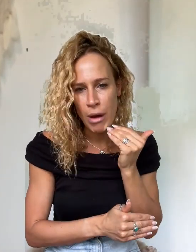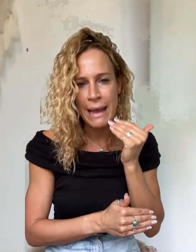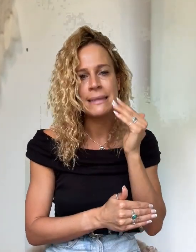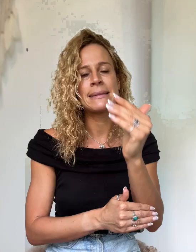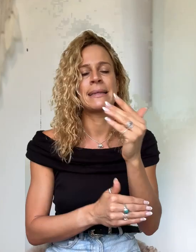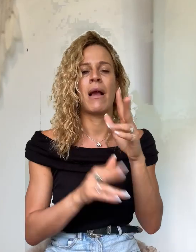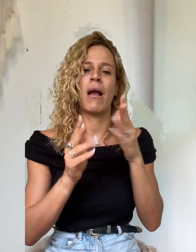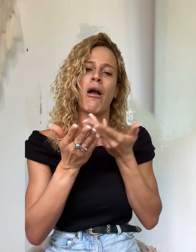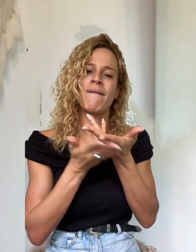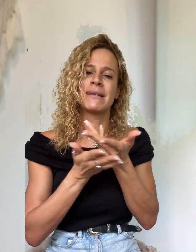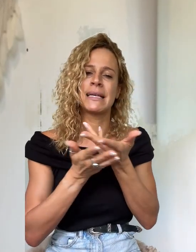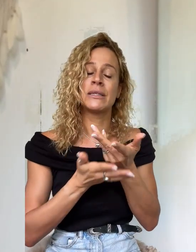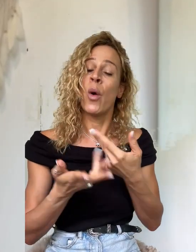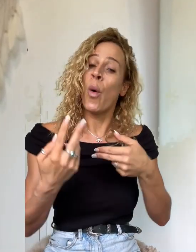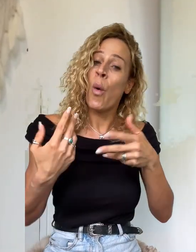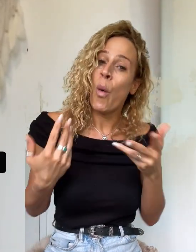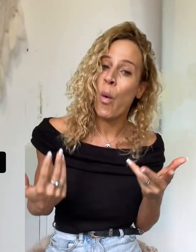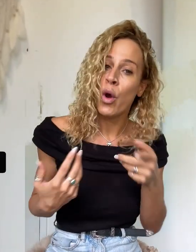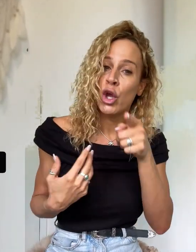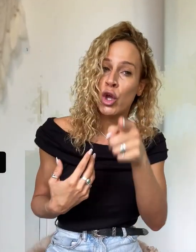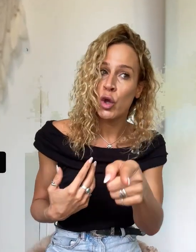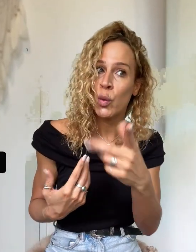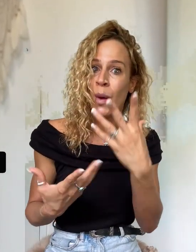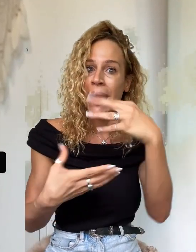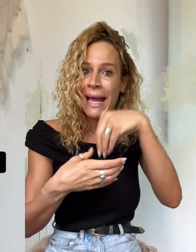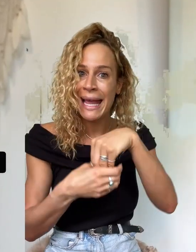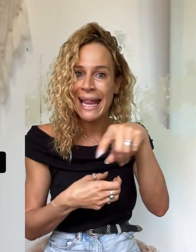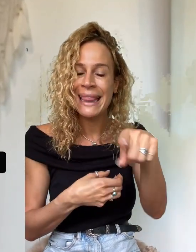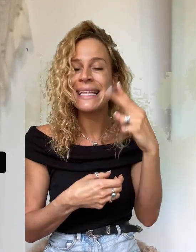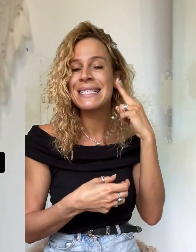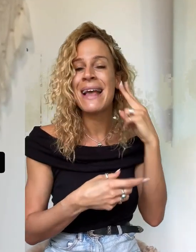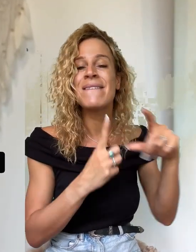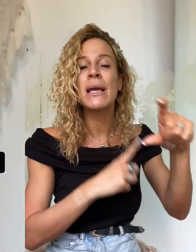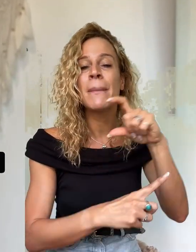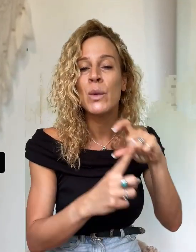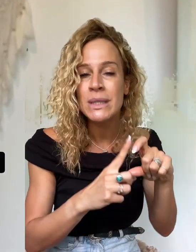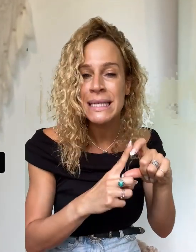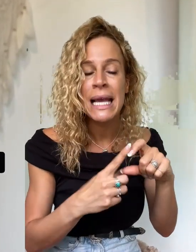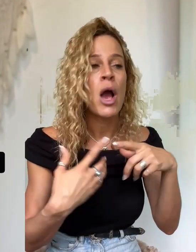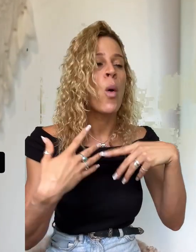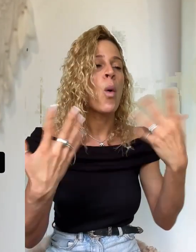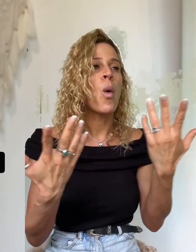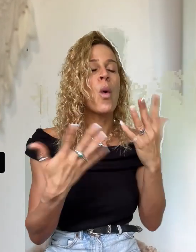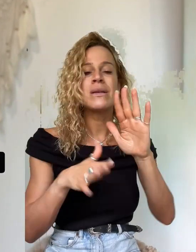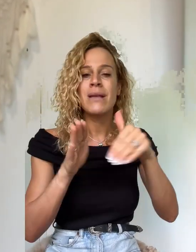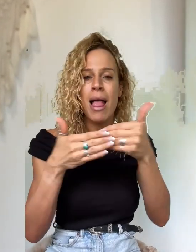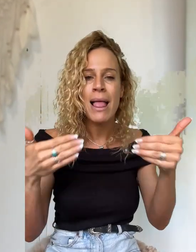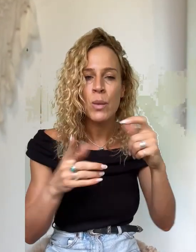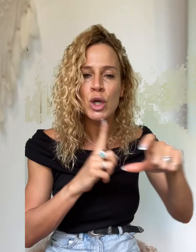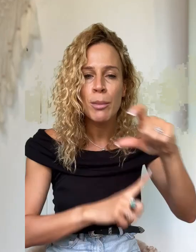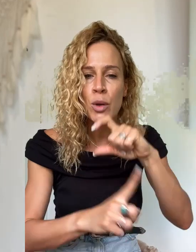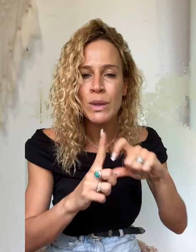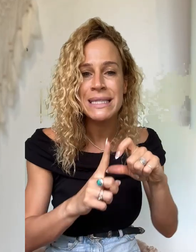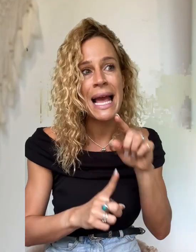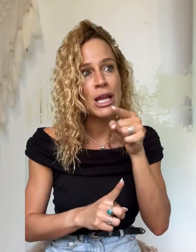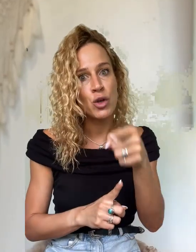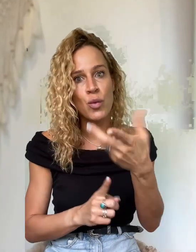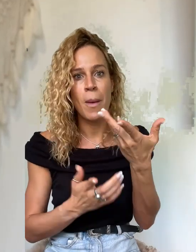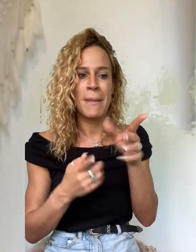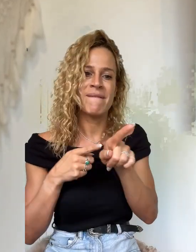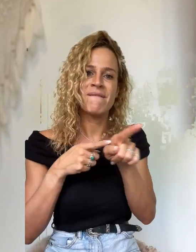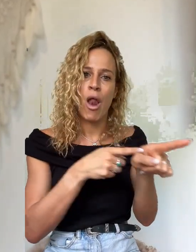language community or the deaf community, and you have followed my Instagram and you have asked me a question about